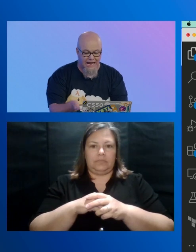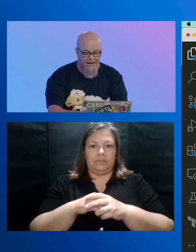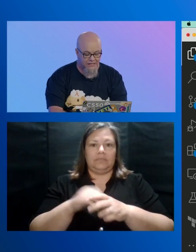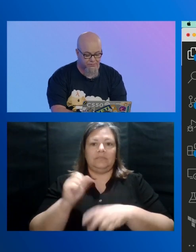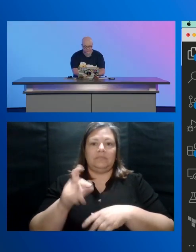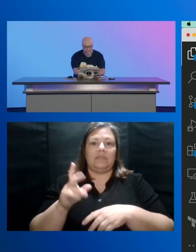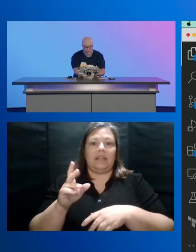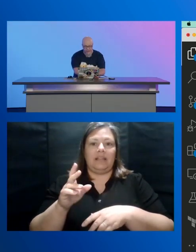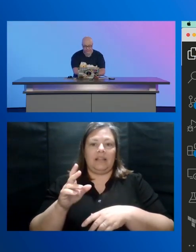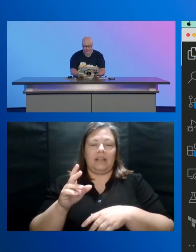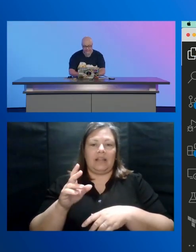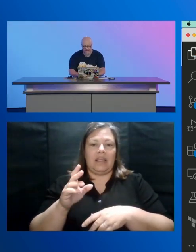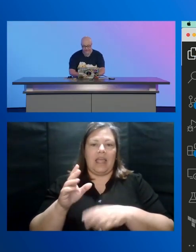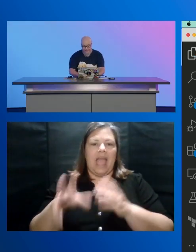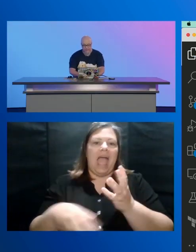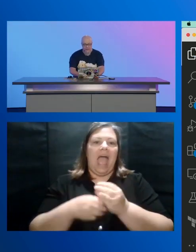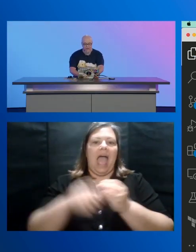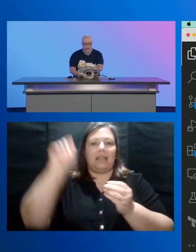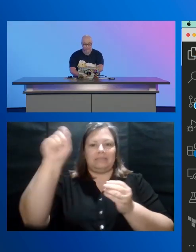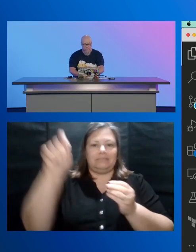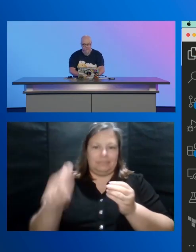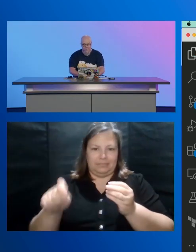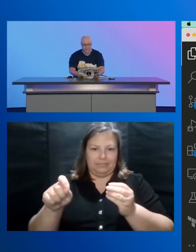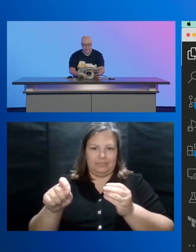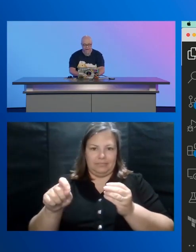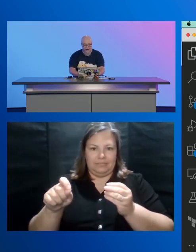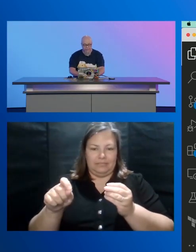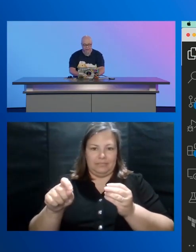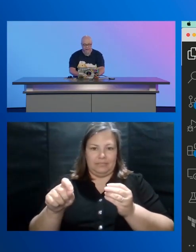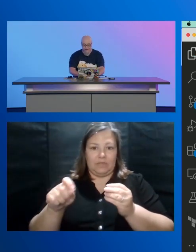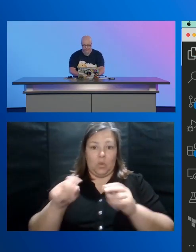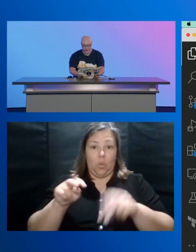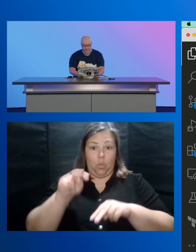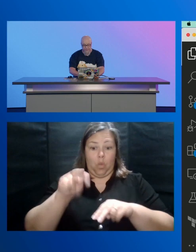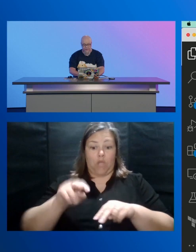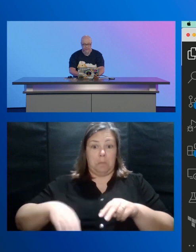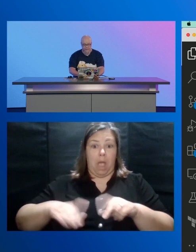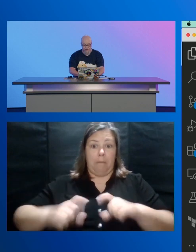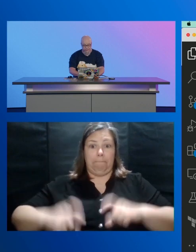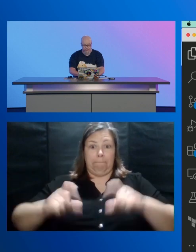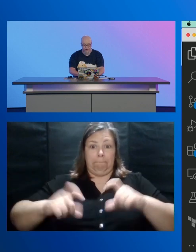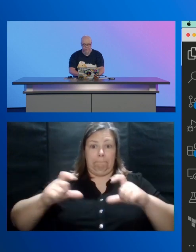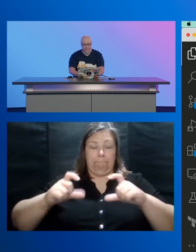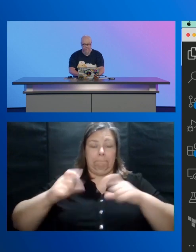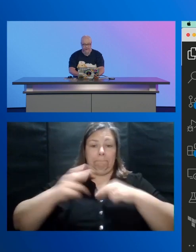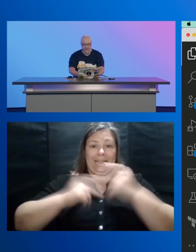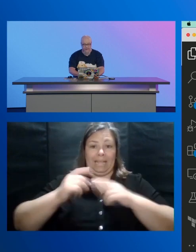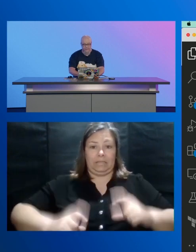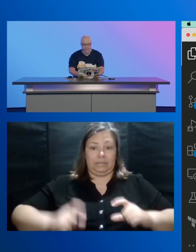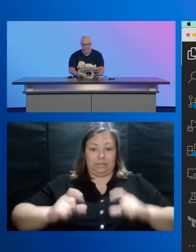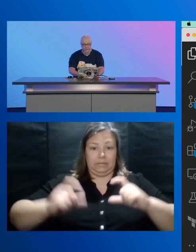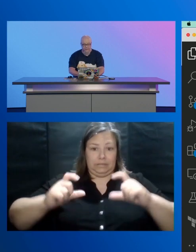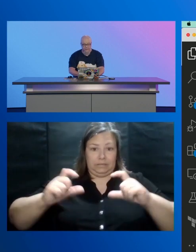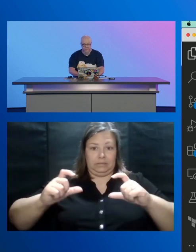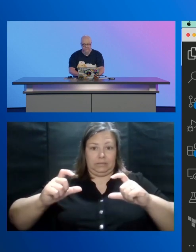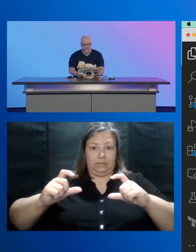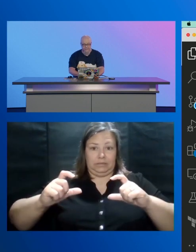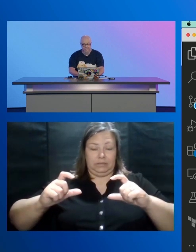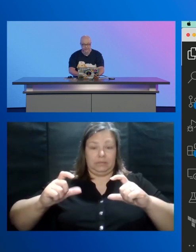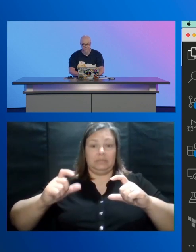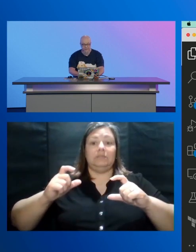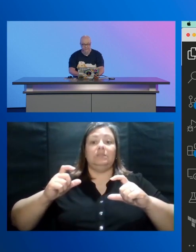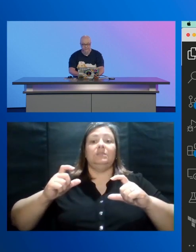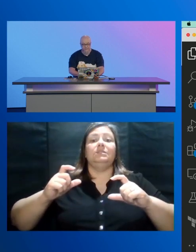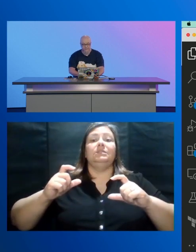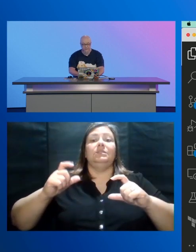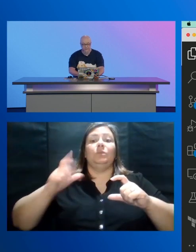I'm just going to add an exclamation point. I'm going to save it. Now you watch down at the bottom. It's building, it's deploying, and it'll say it's